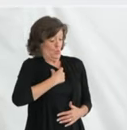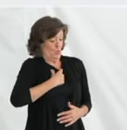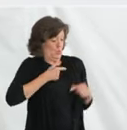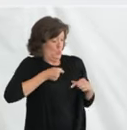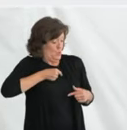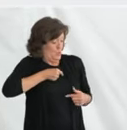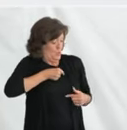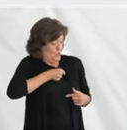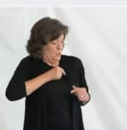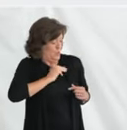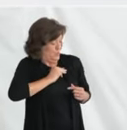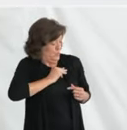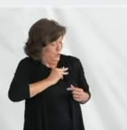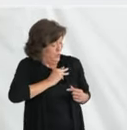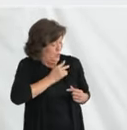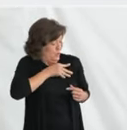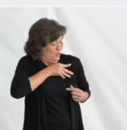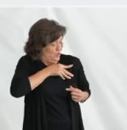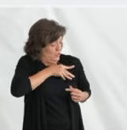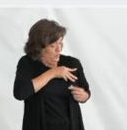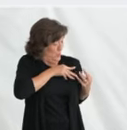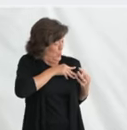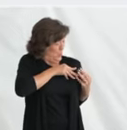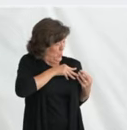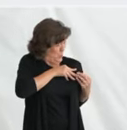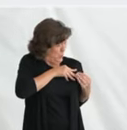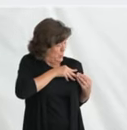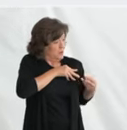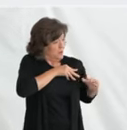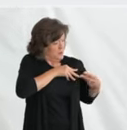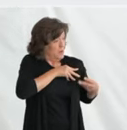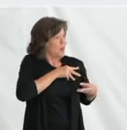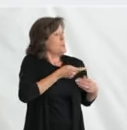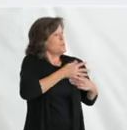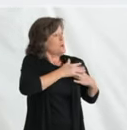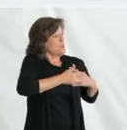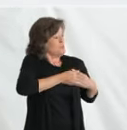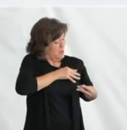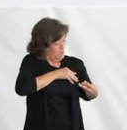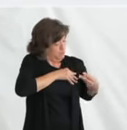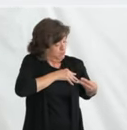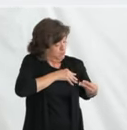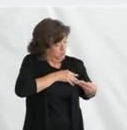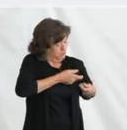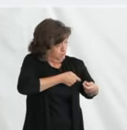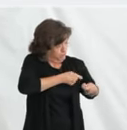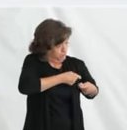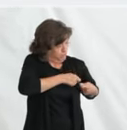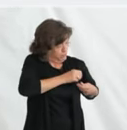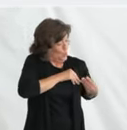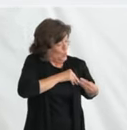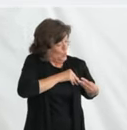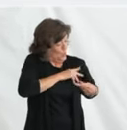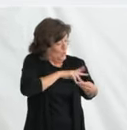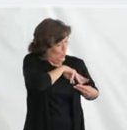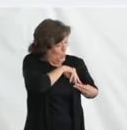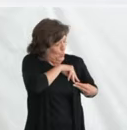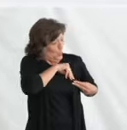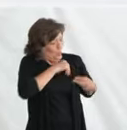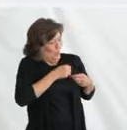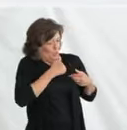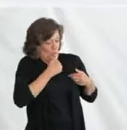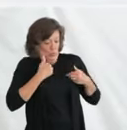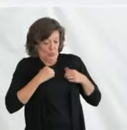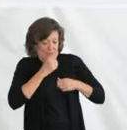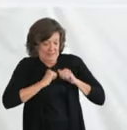and smaller branches till it gets to the alveoli. The blood comes by, the carbon dioxide jumps out of your red blood cells into your alveoli. The oxygen jumps out of your alveoli into your